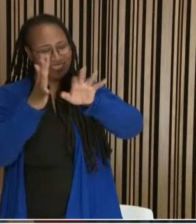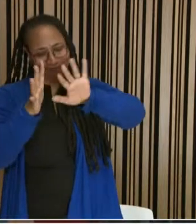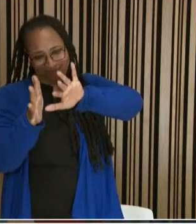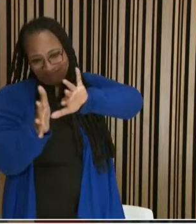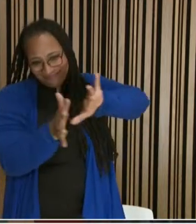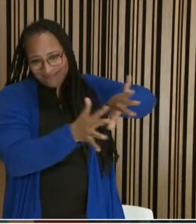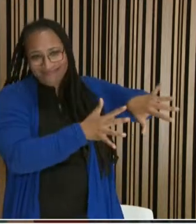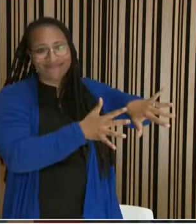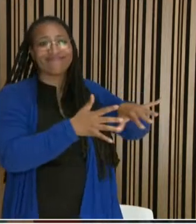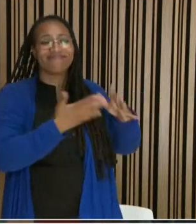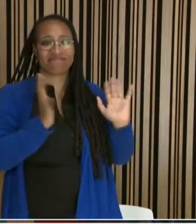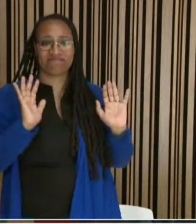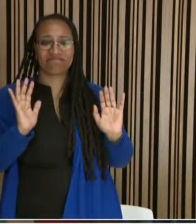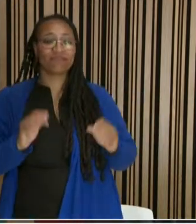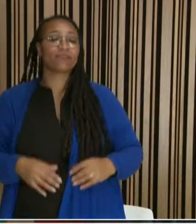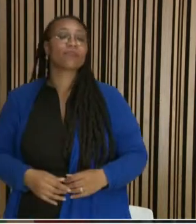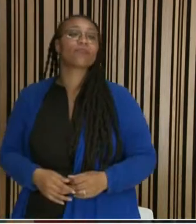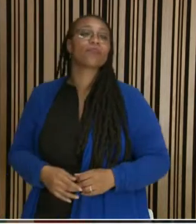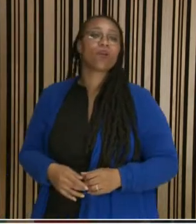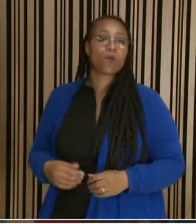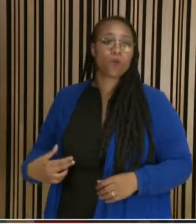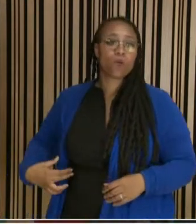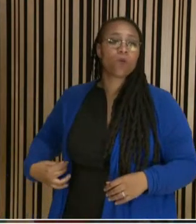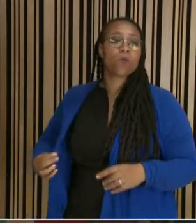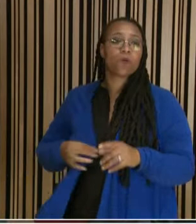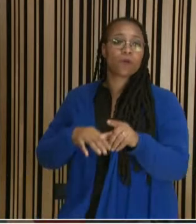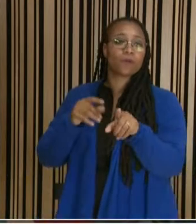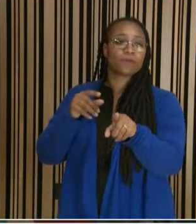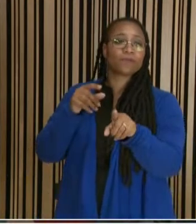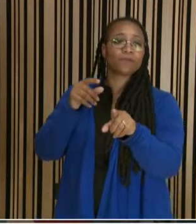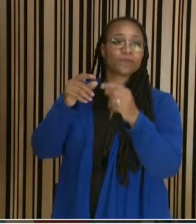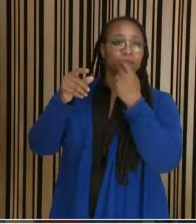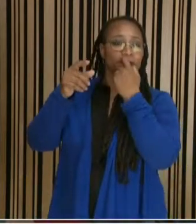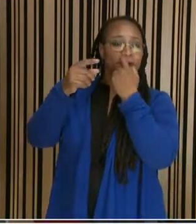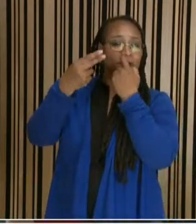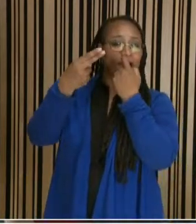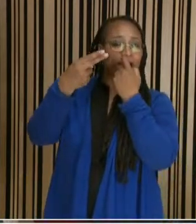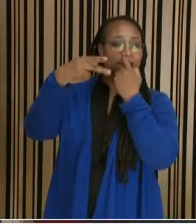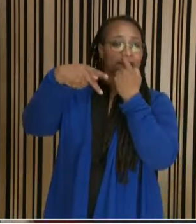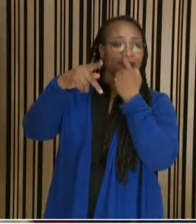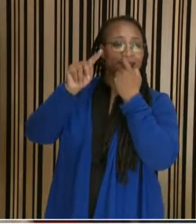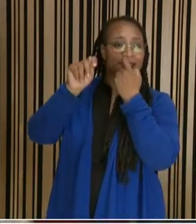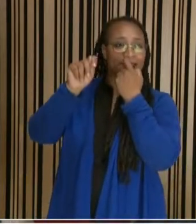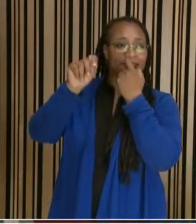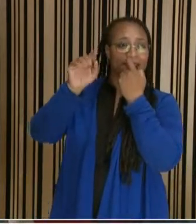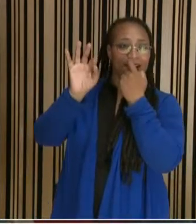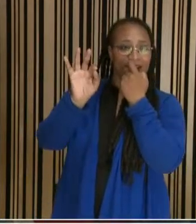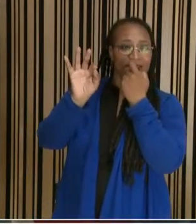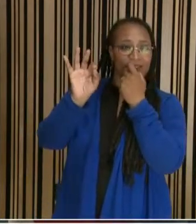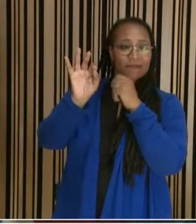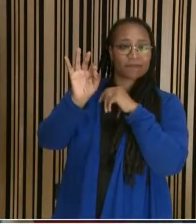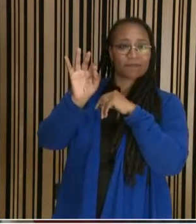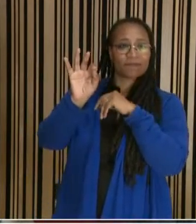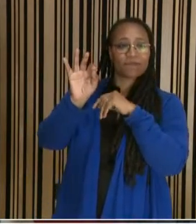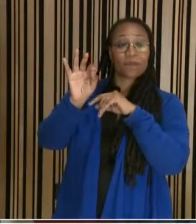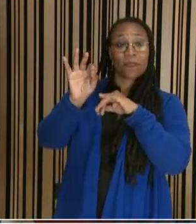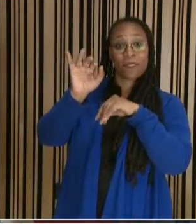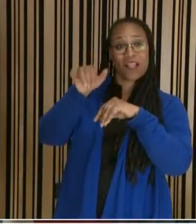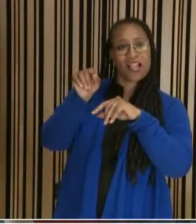I had a question about HBTF. My understanding is that at the end of 2022, there was something